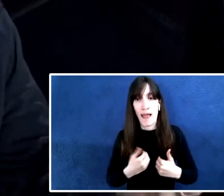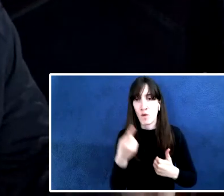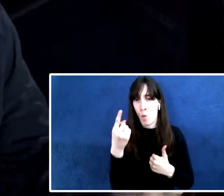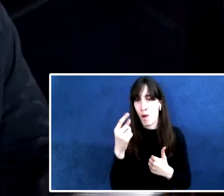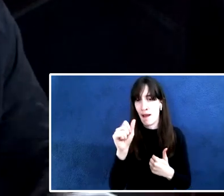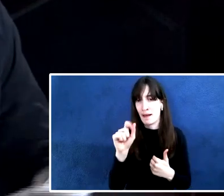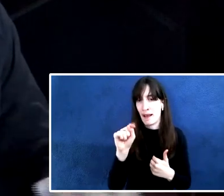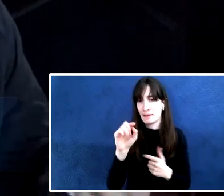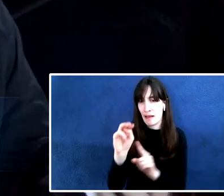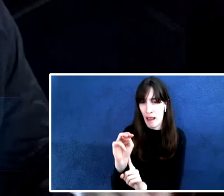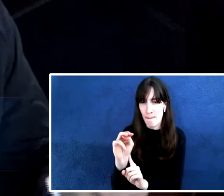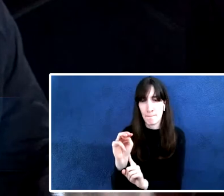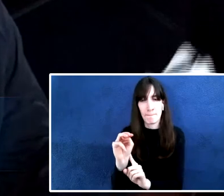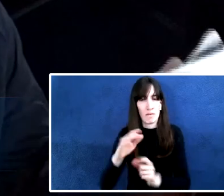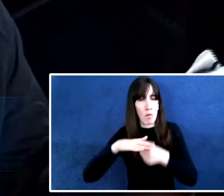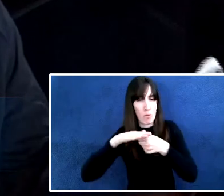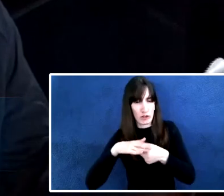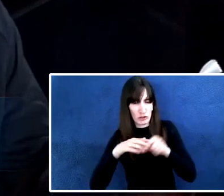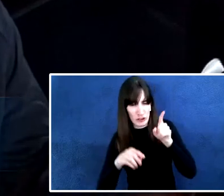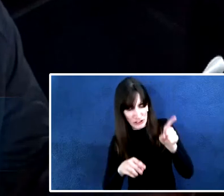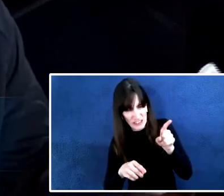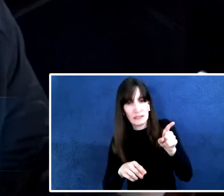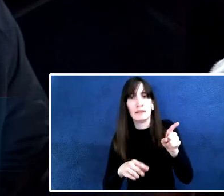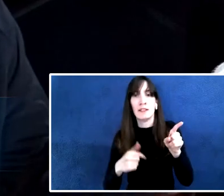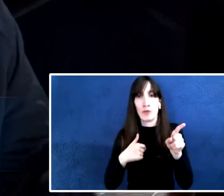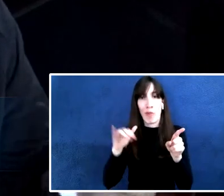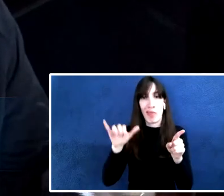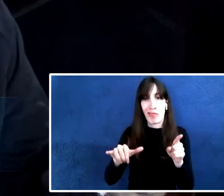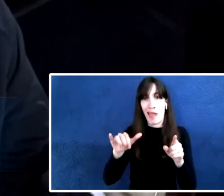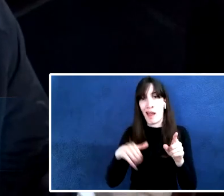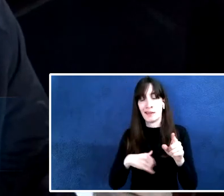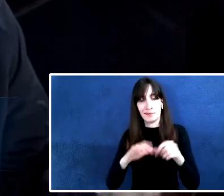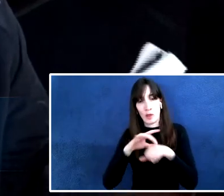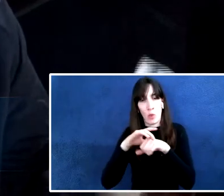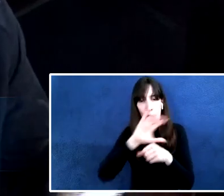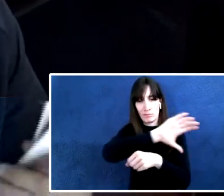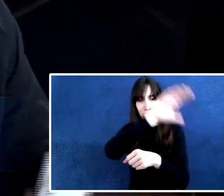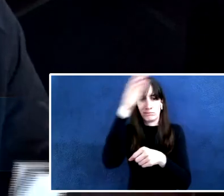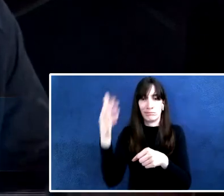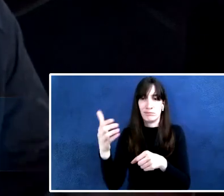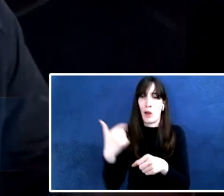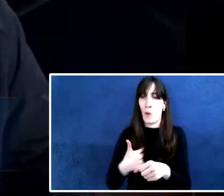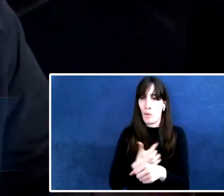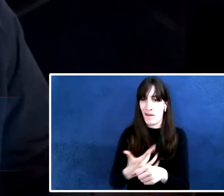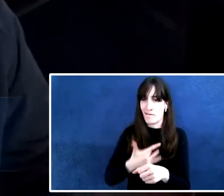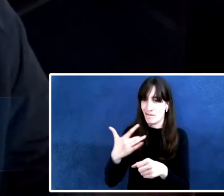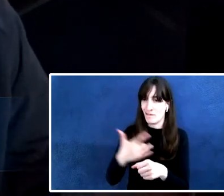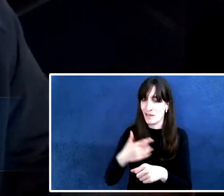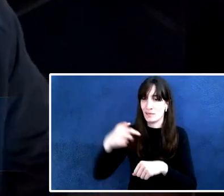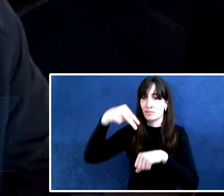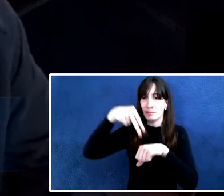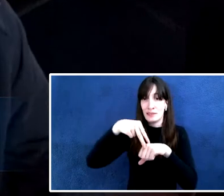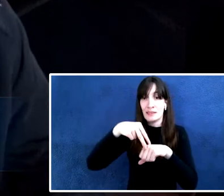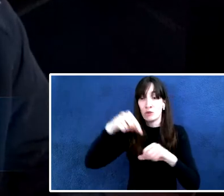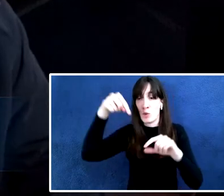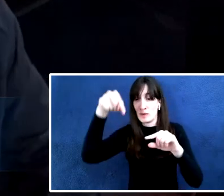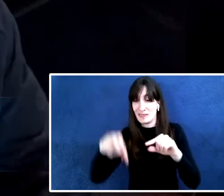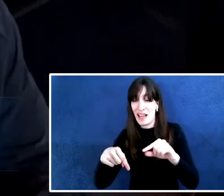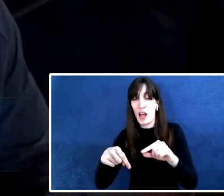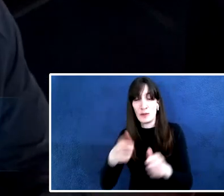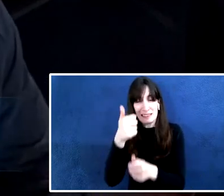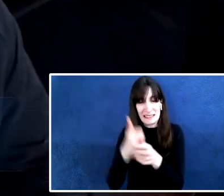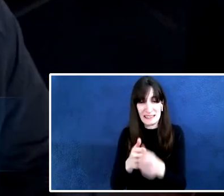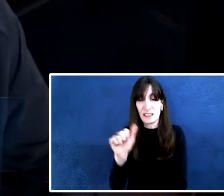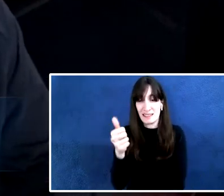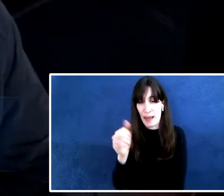of the atmosphere pressing on us when we're standing at sea level. Every 10 meters you go down